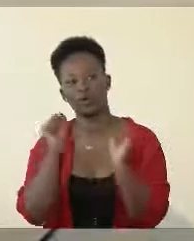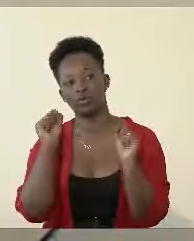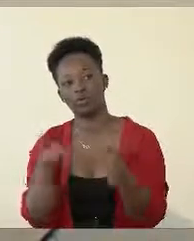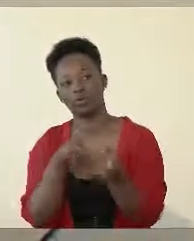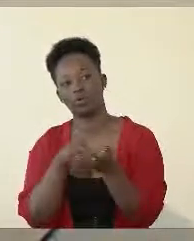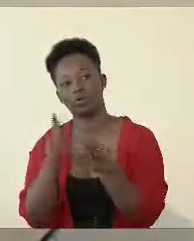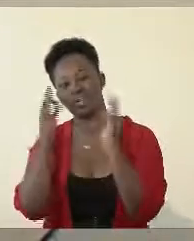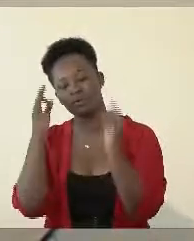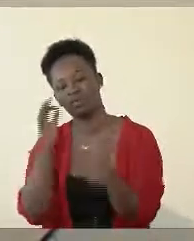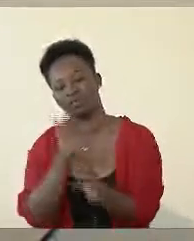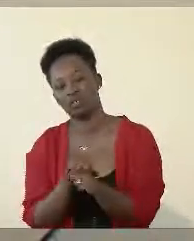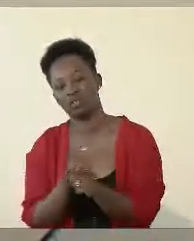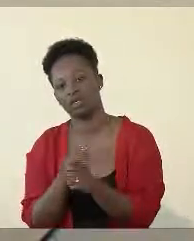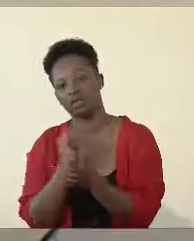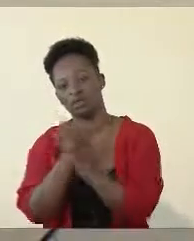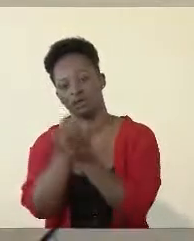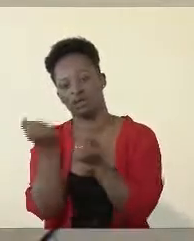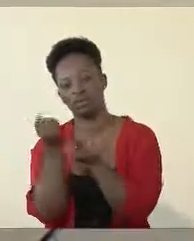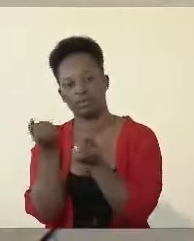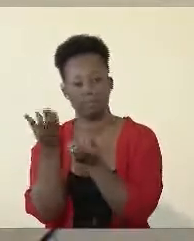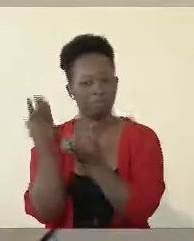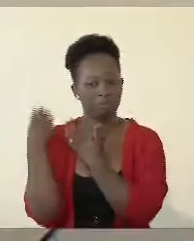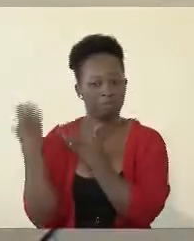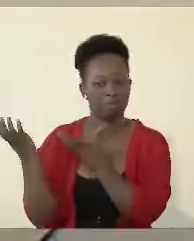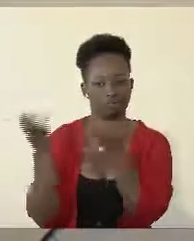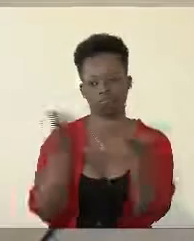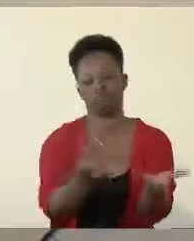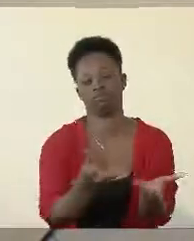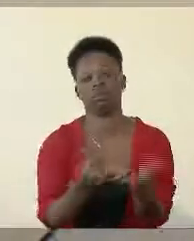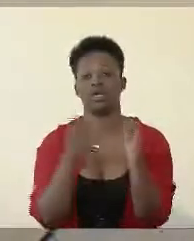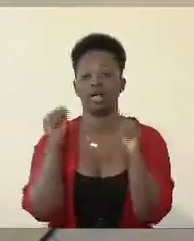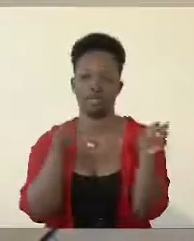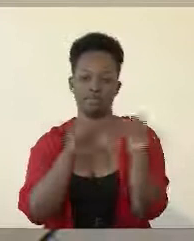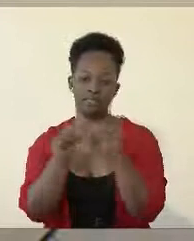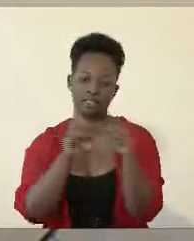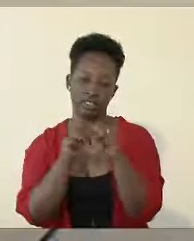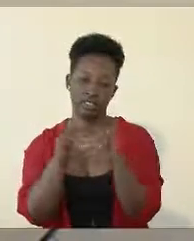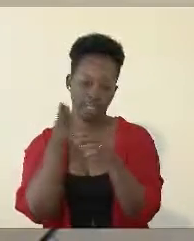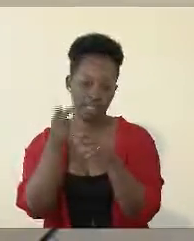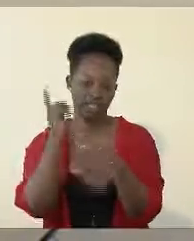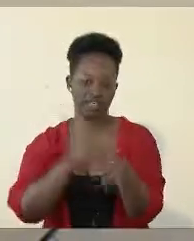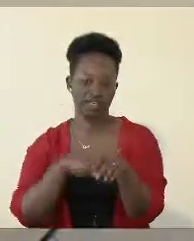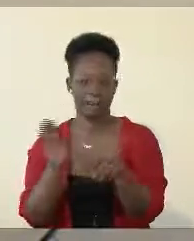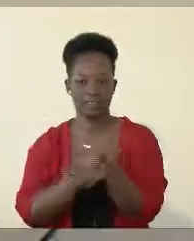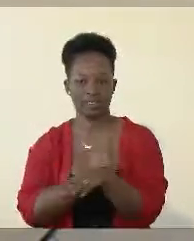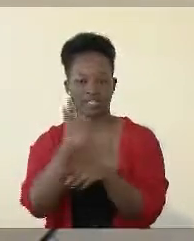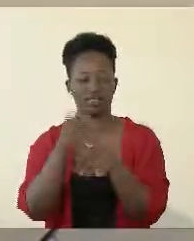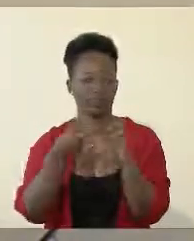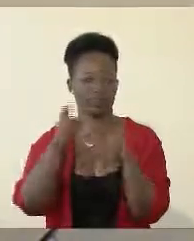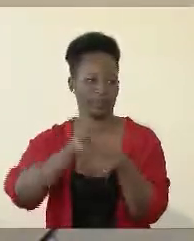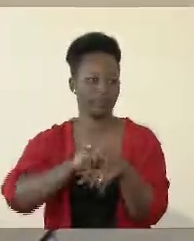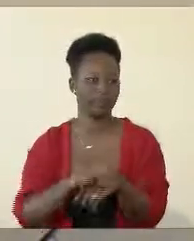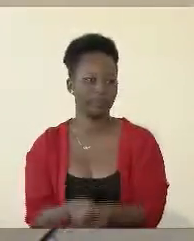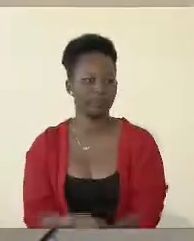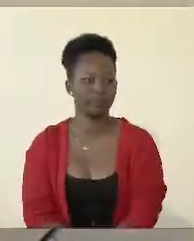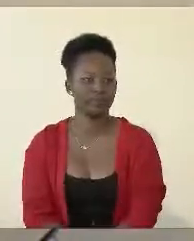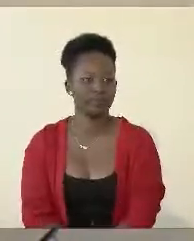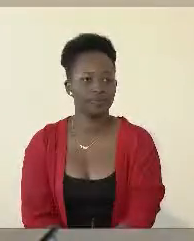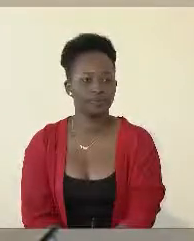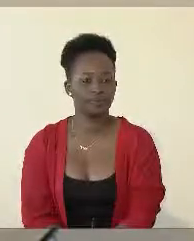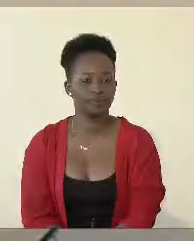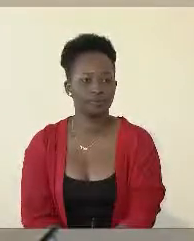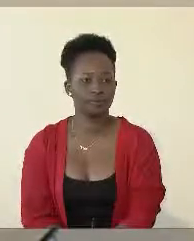a lot of things. And that one, you can manage it when your business has expanded and grown. So, enjoy economies